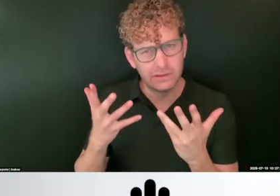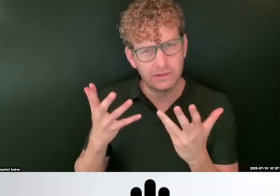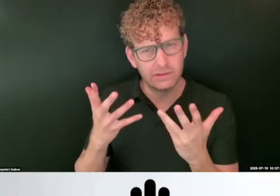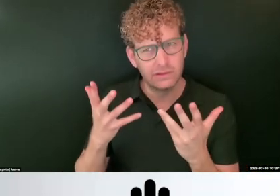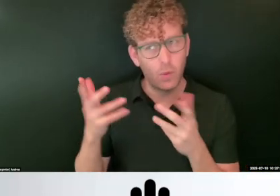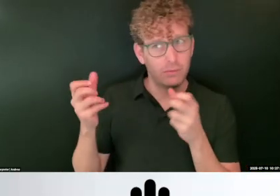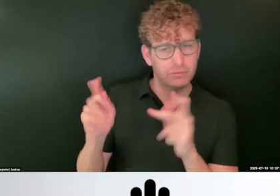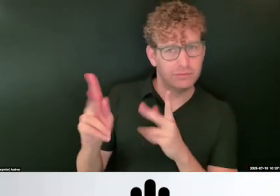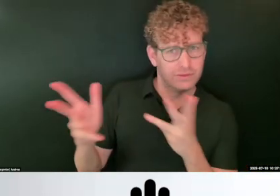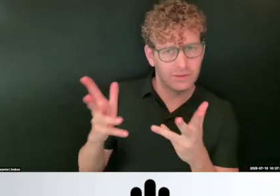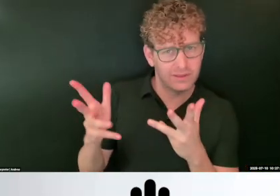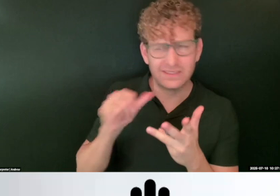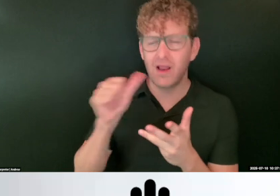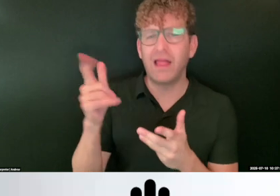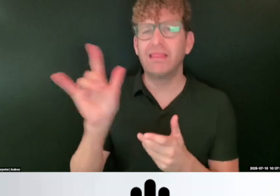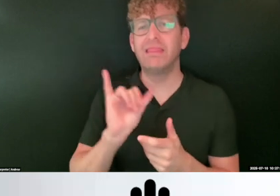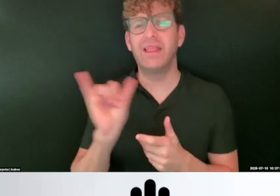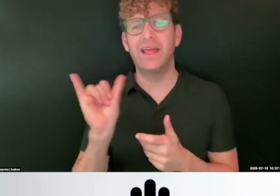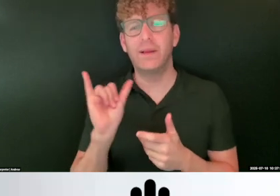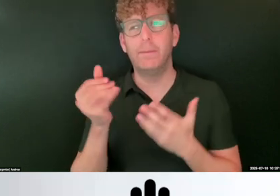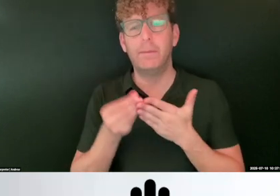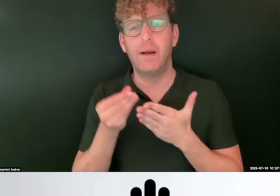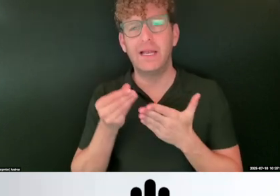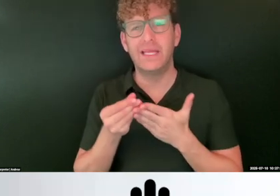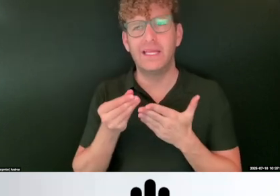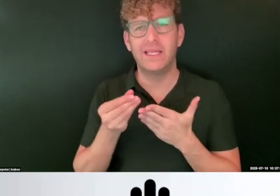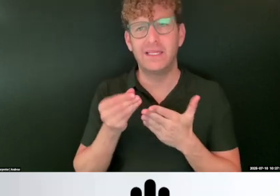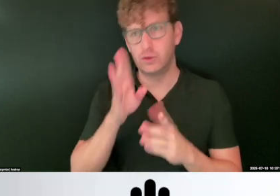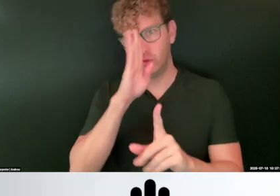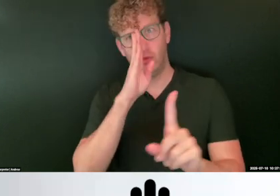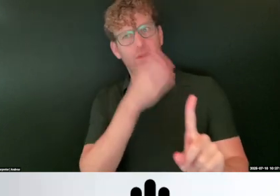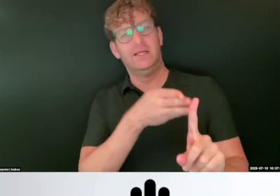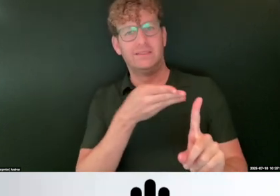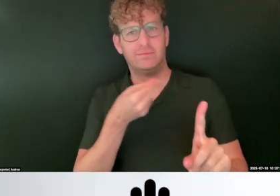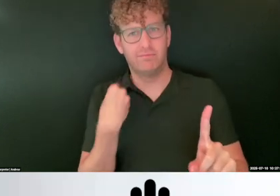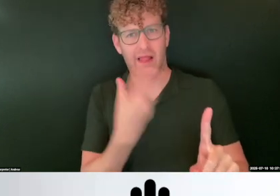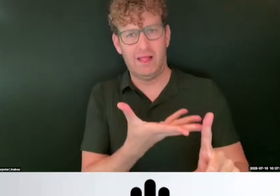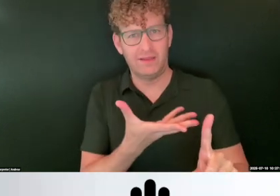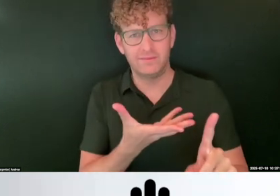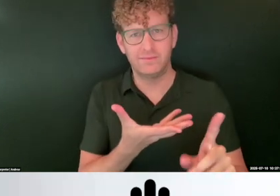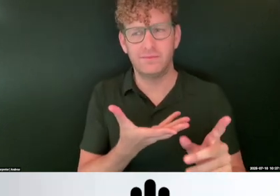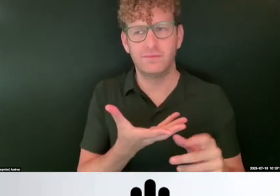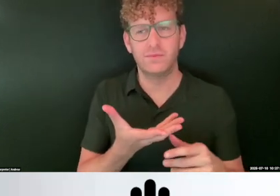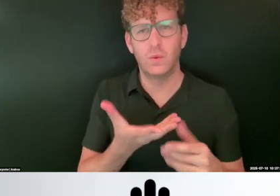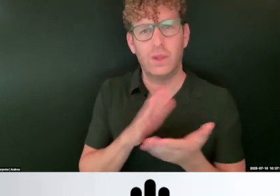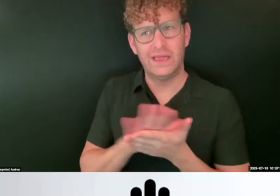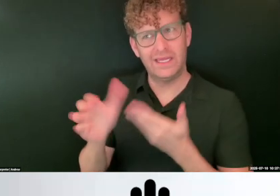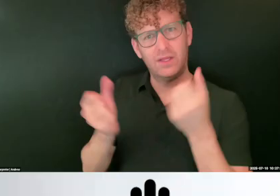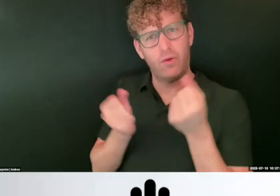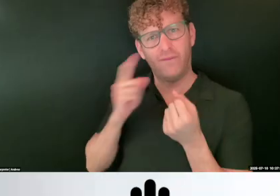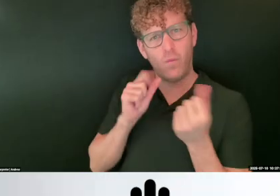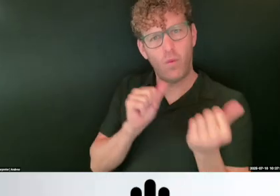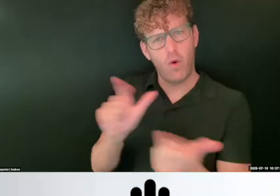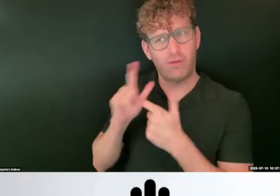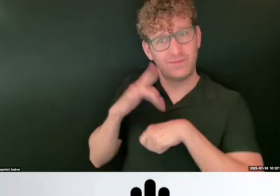money that's directly allocated to Clean Cars for All. It's available for Clean Cars for All.